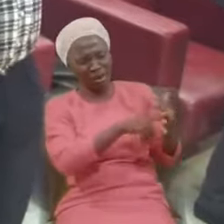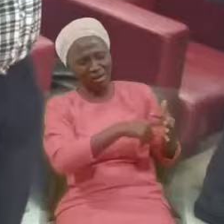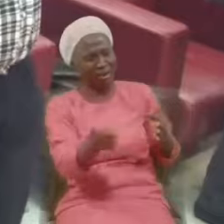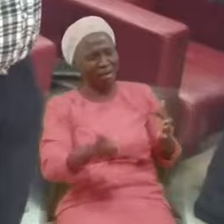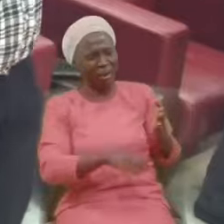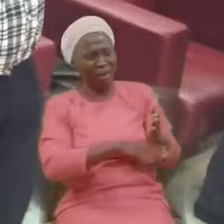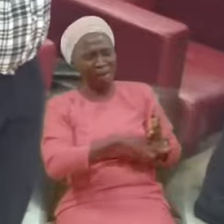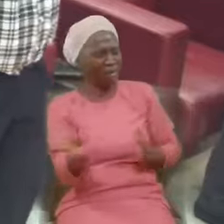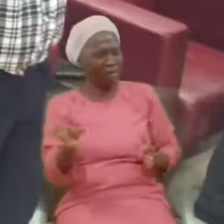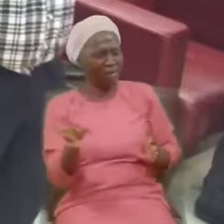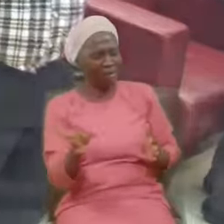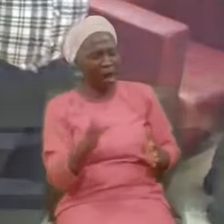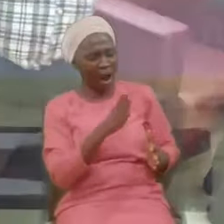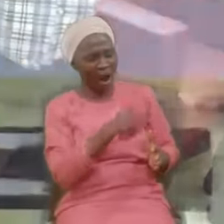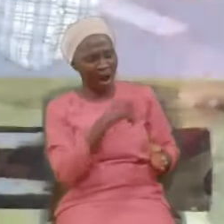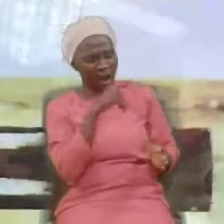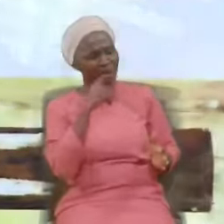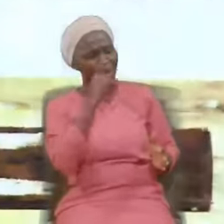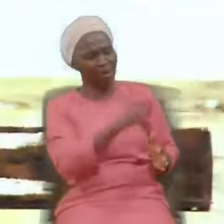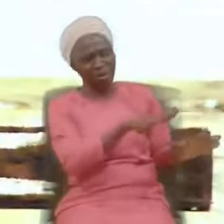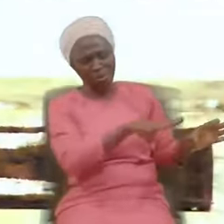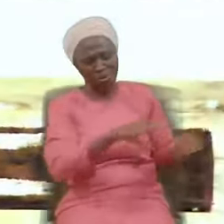cast into the sea,